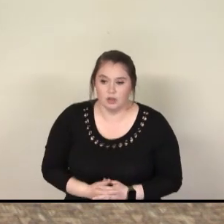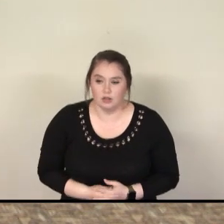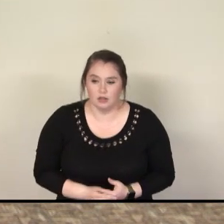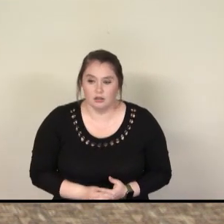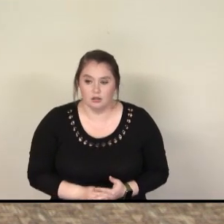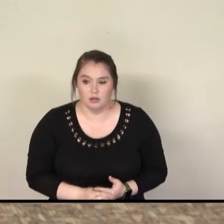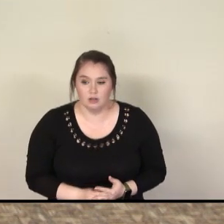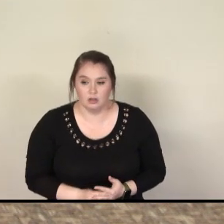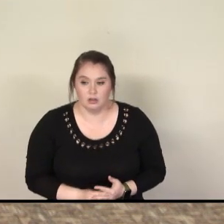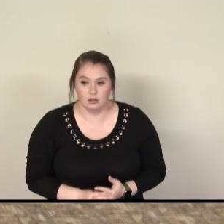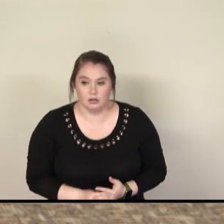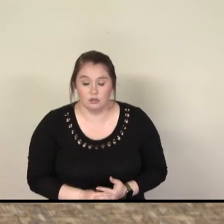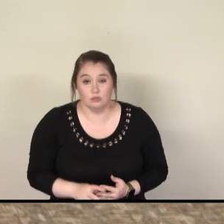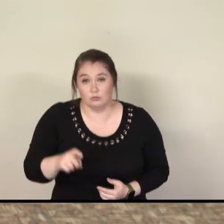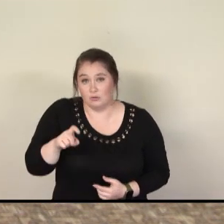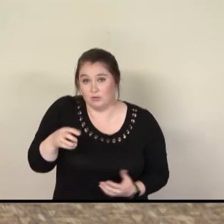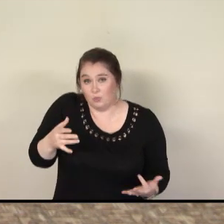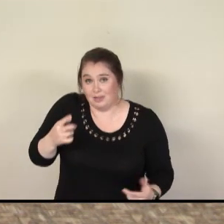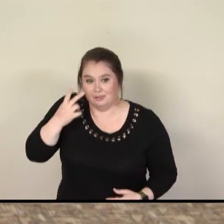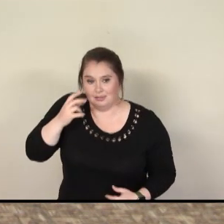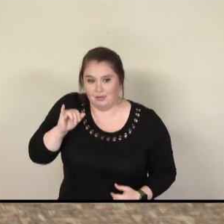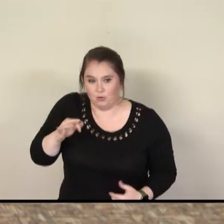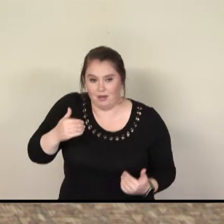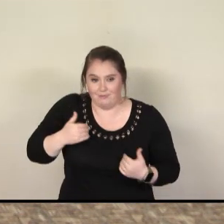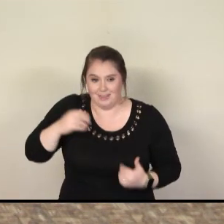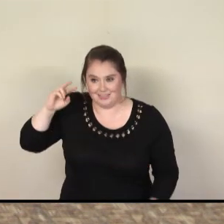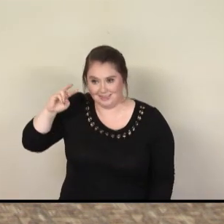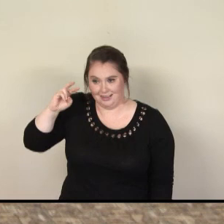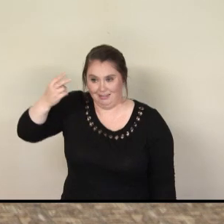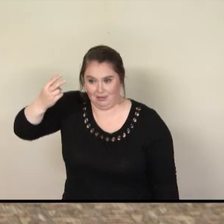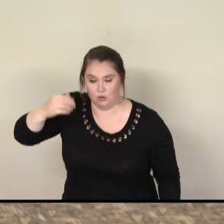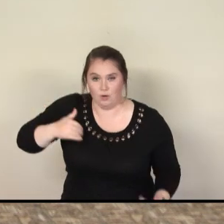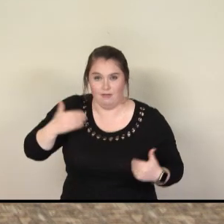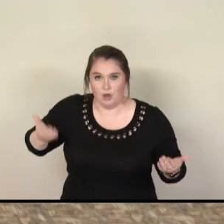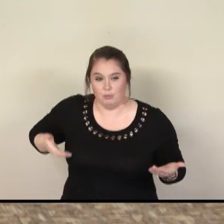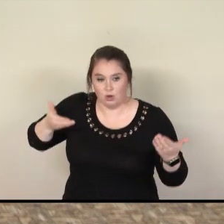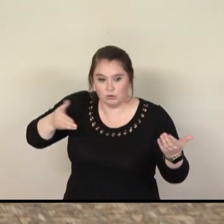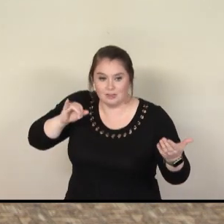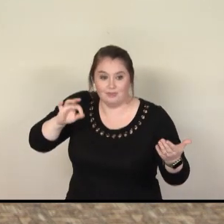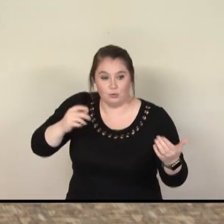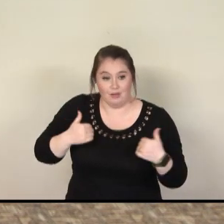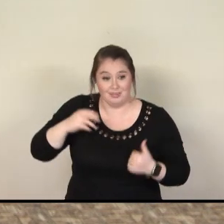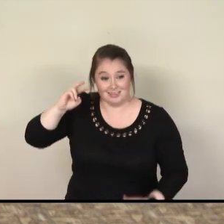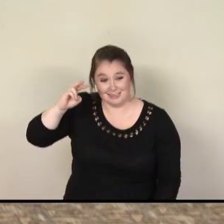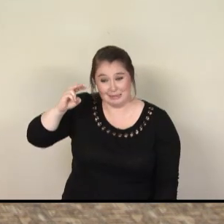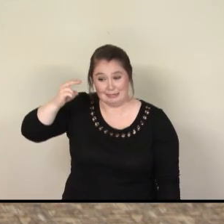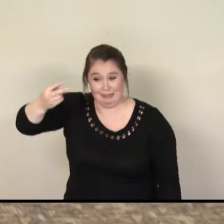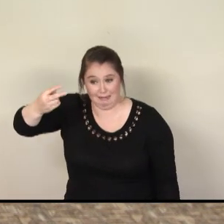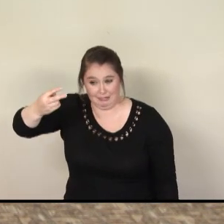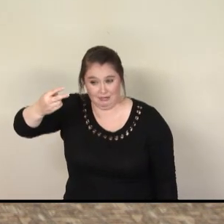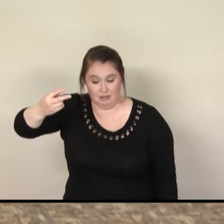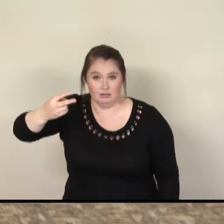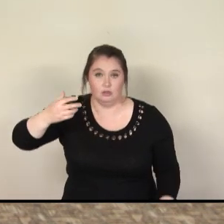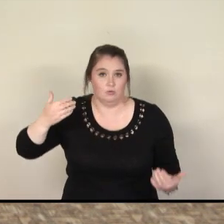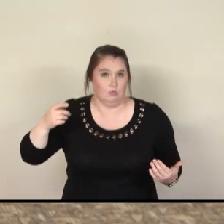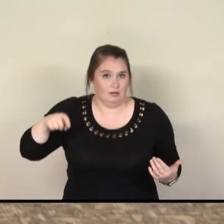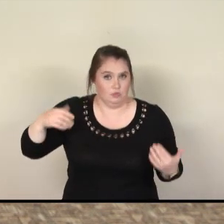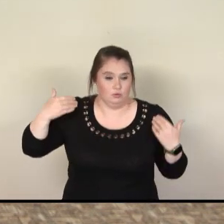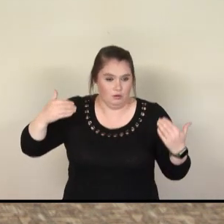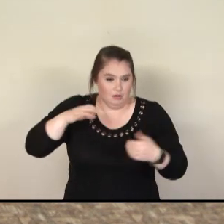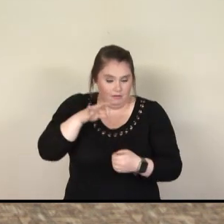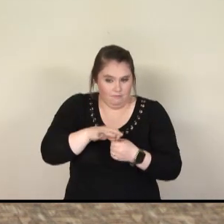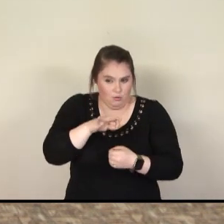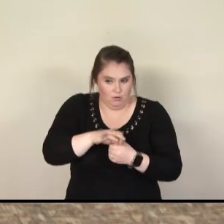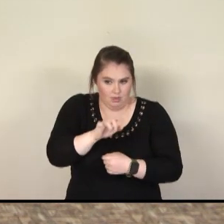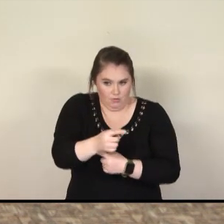Well, I think you gotta have to wait and see if there's a second, because you got a motion. If there's a second, then you gotta vote on